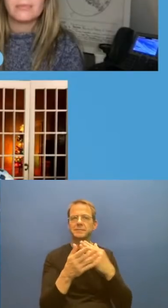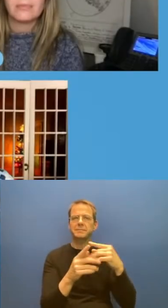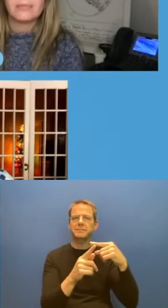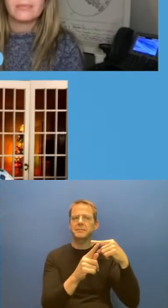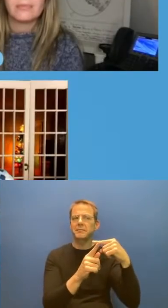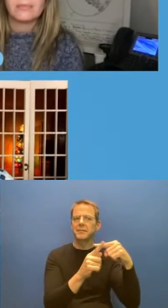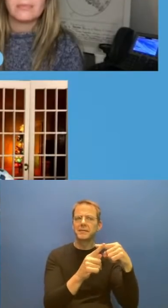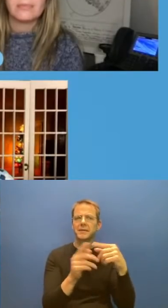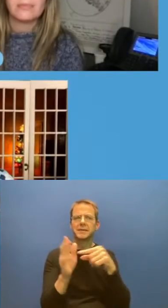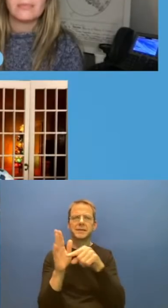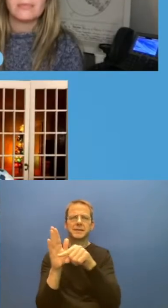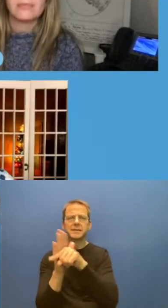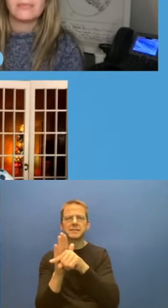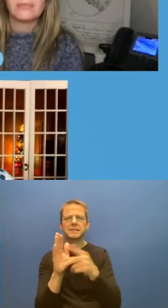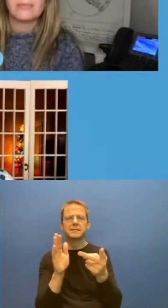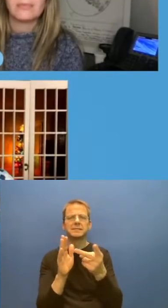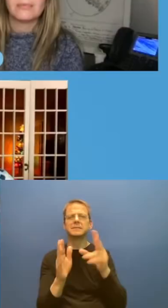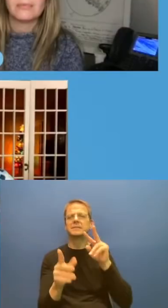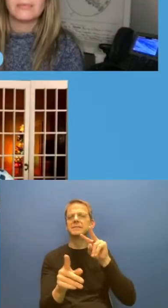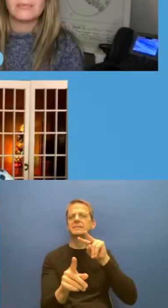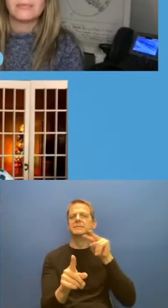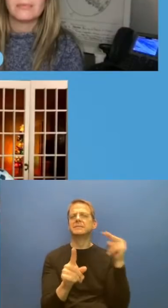more information becomes available?